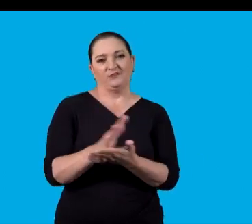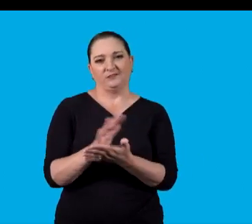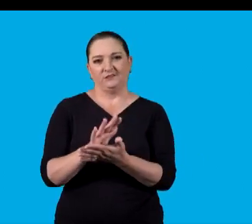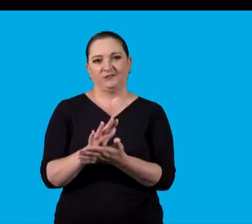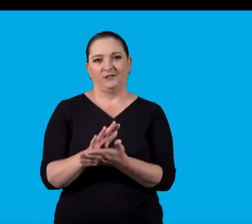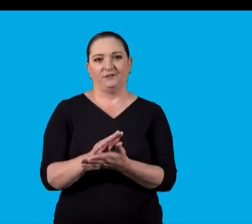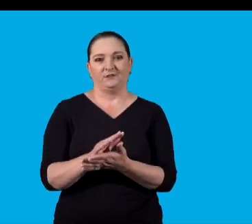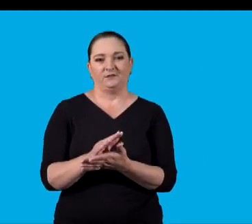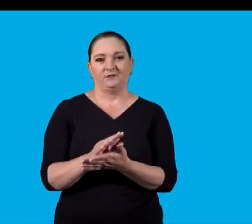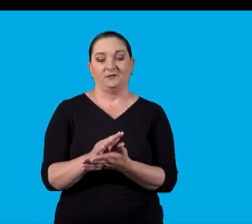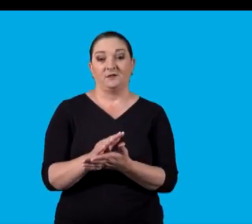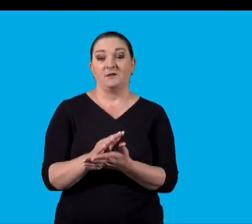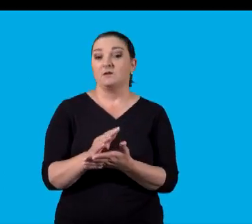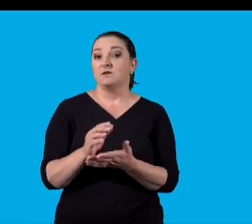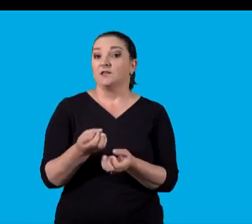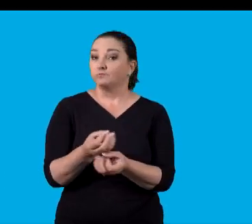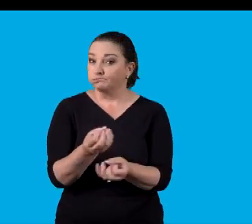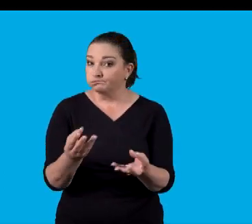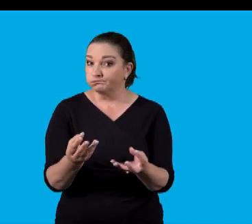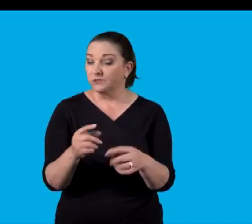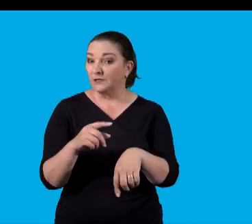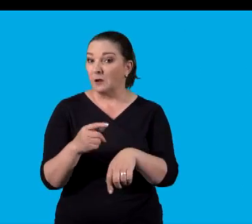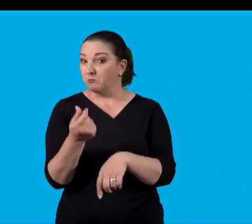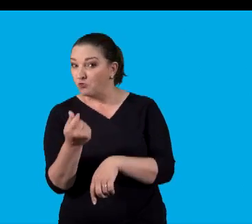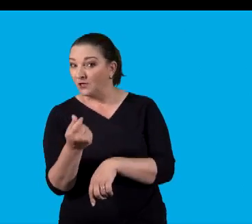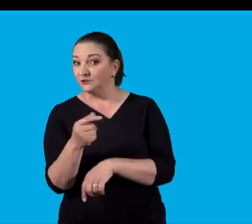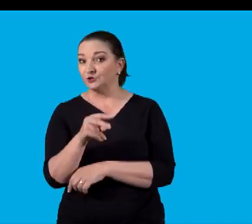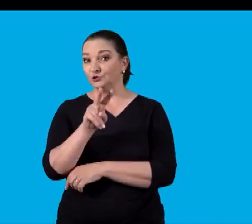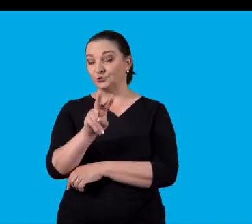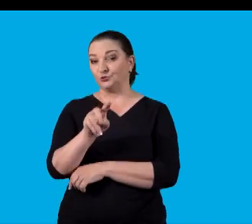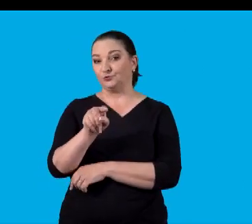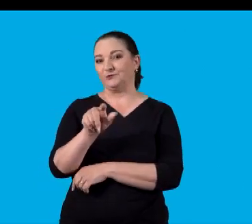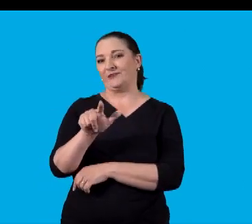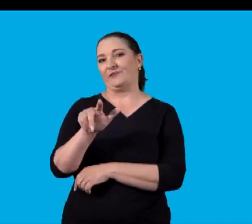This is 2 million ordinary shares that are issued at